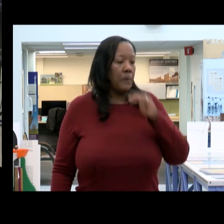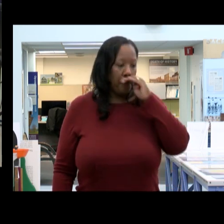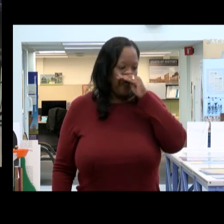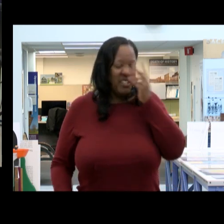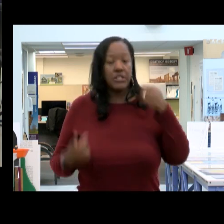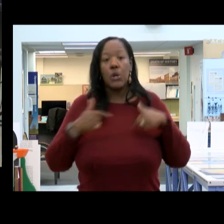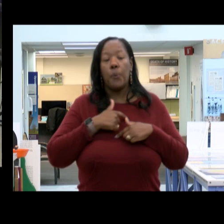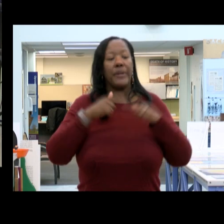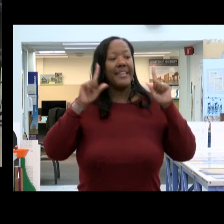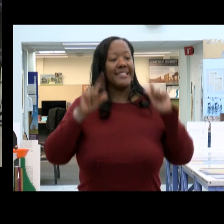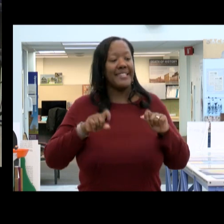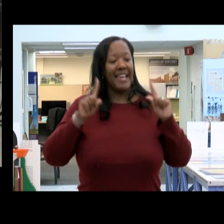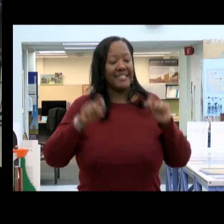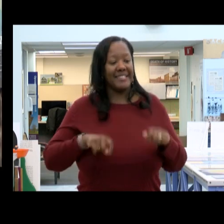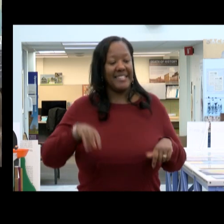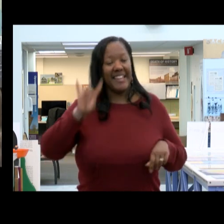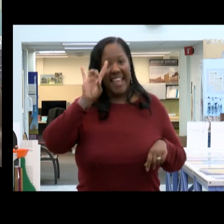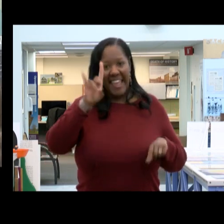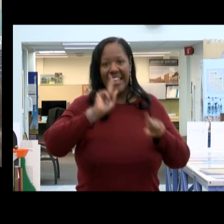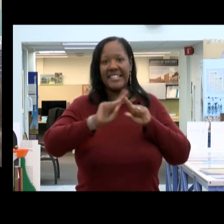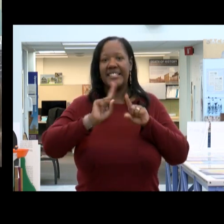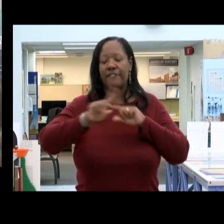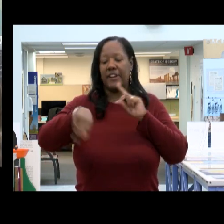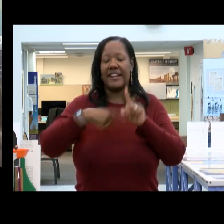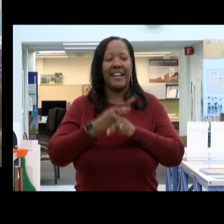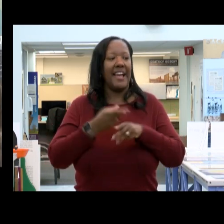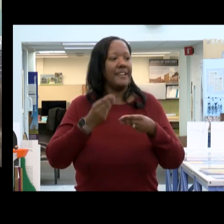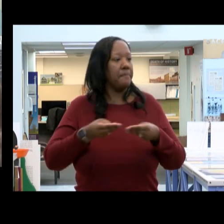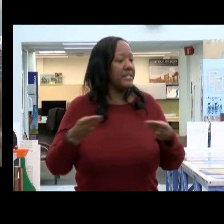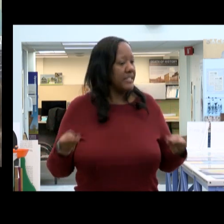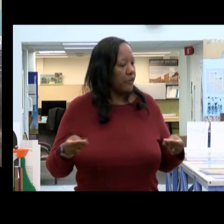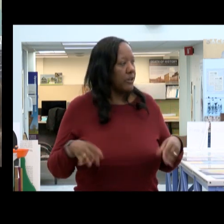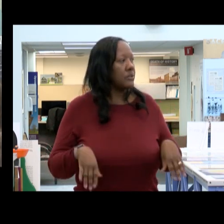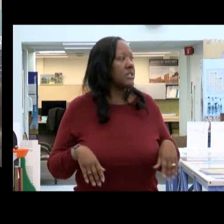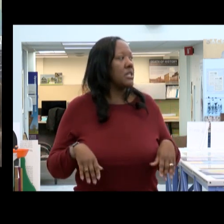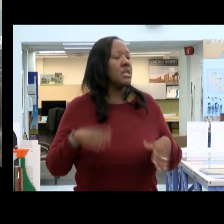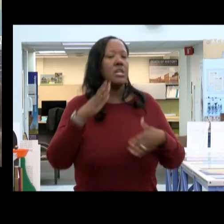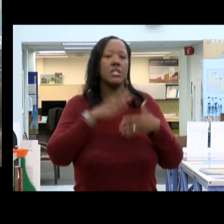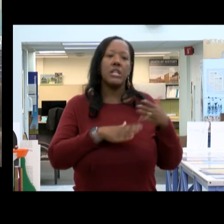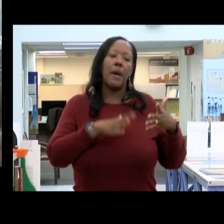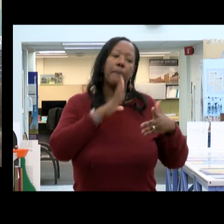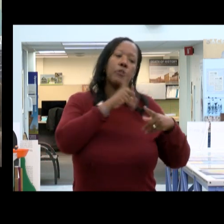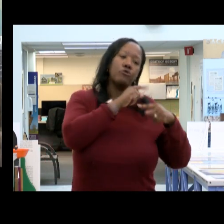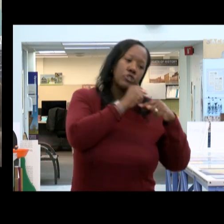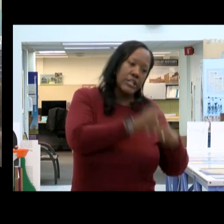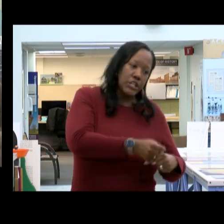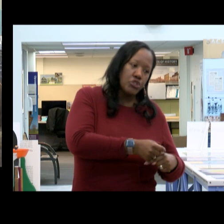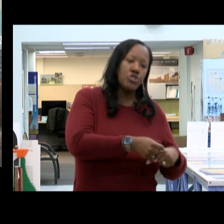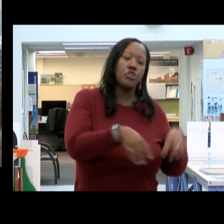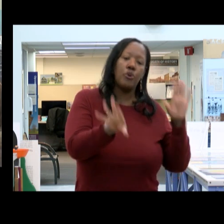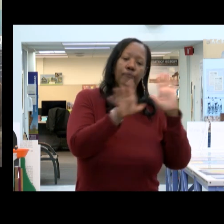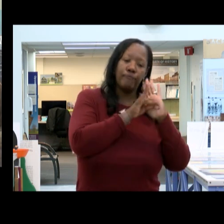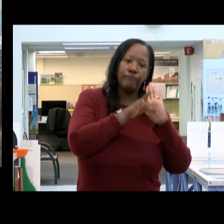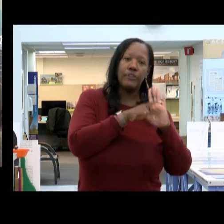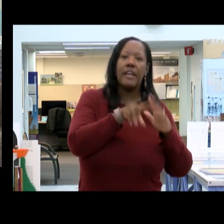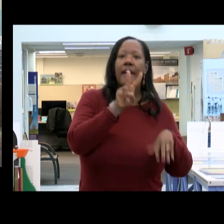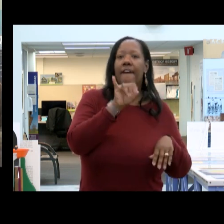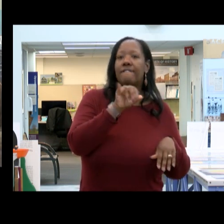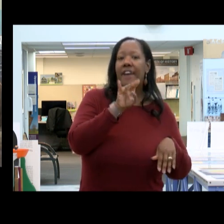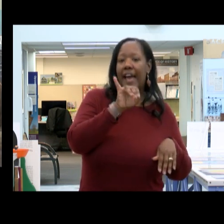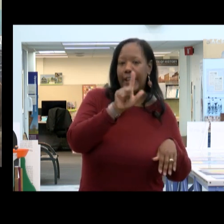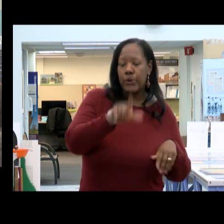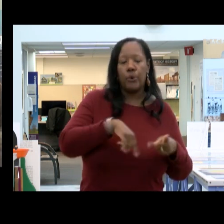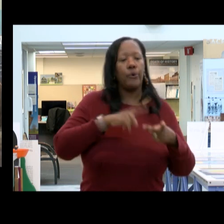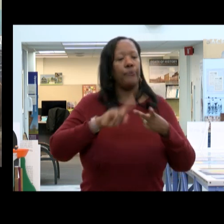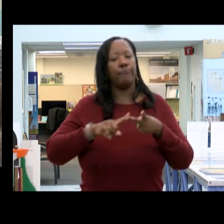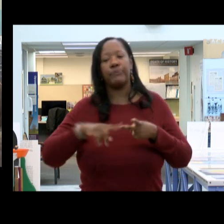8 different mural materials on the walls. Everything from traditional vinyls to, you know, polyesters, things that we